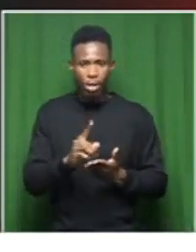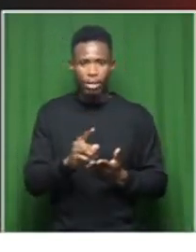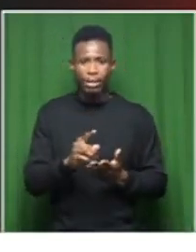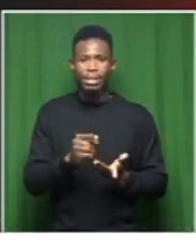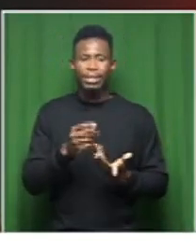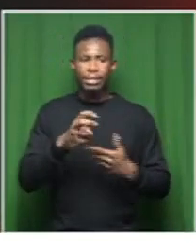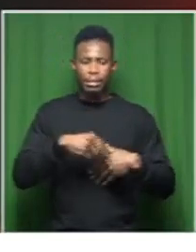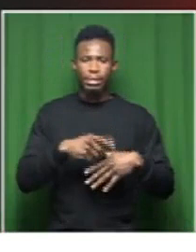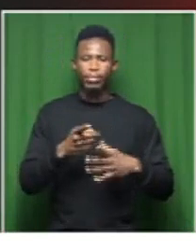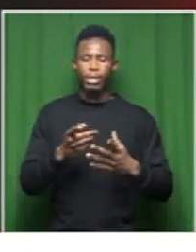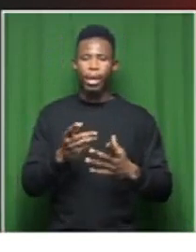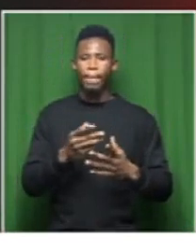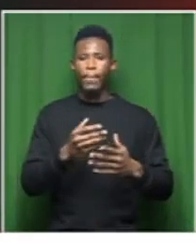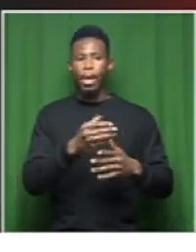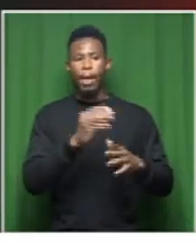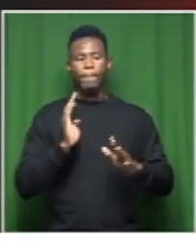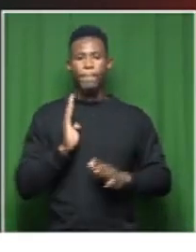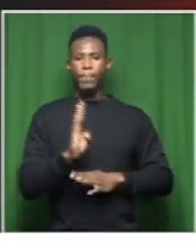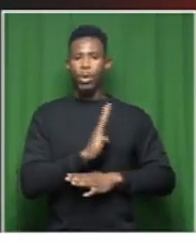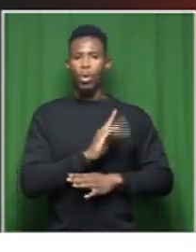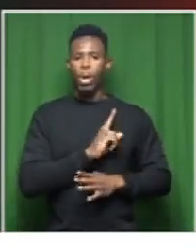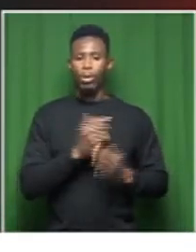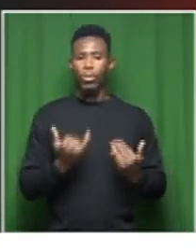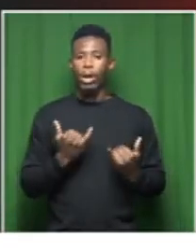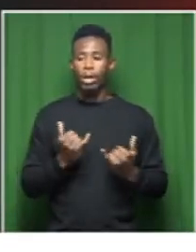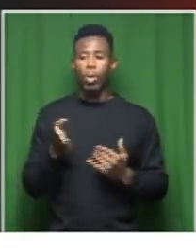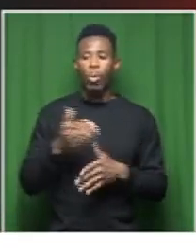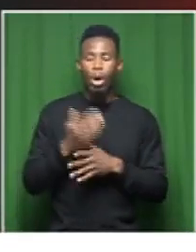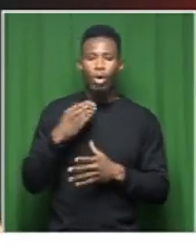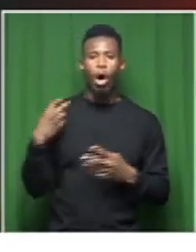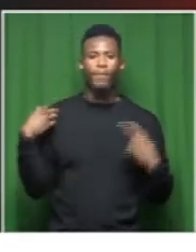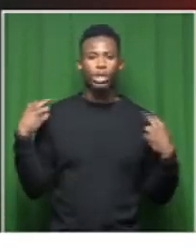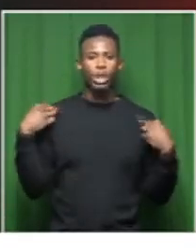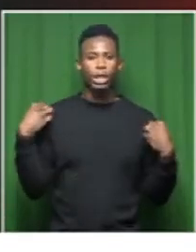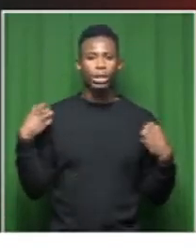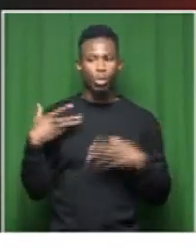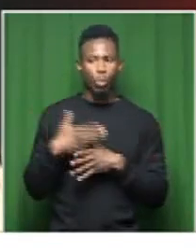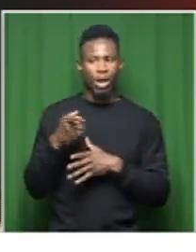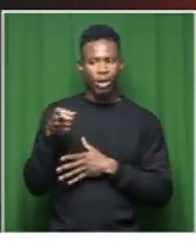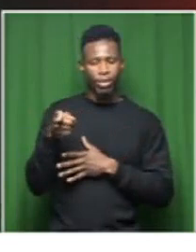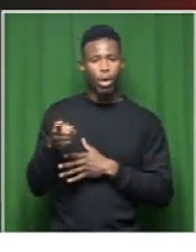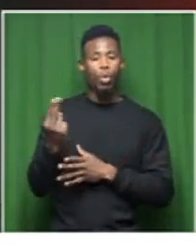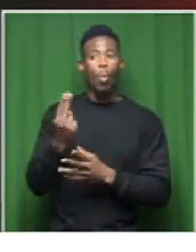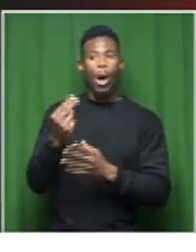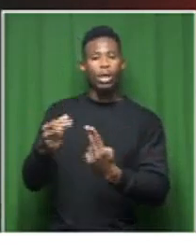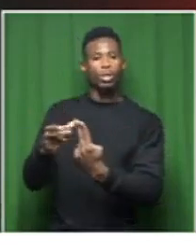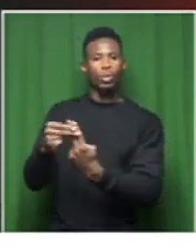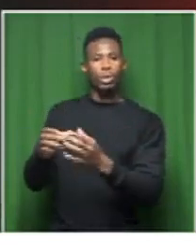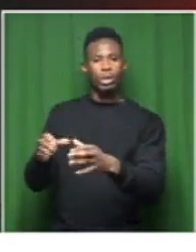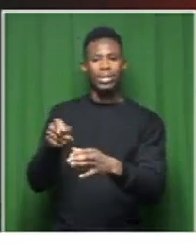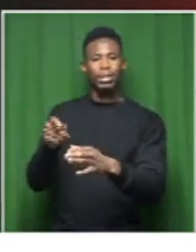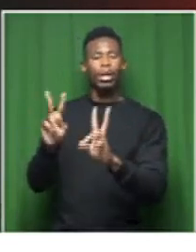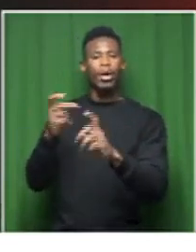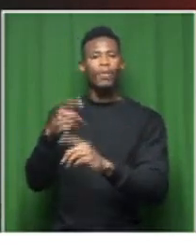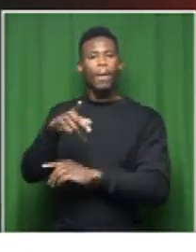immigration board. At the present moment, it's only officials in Home Affairs and in one unit of Home Affairs called